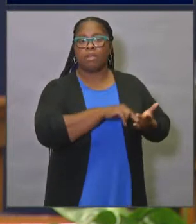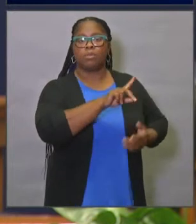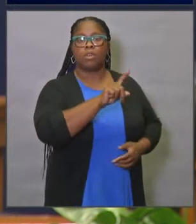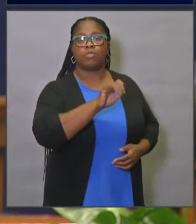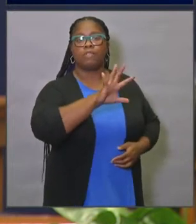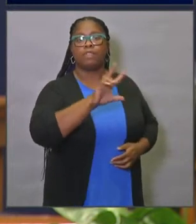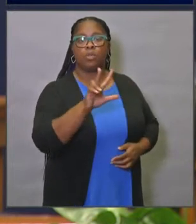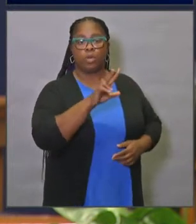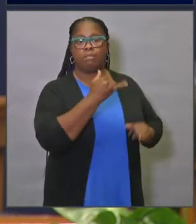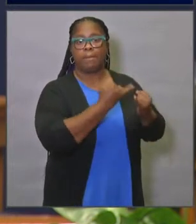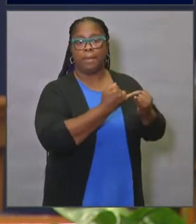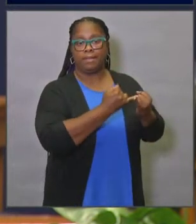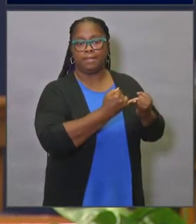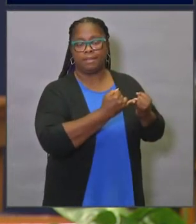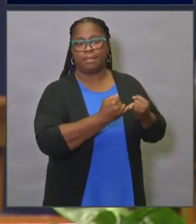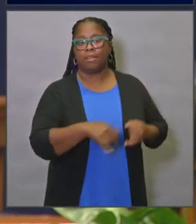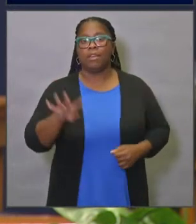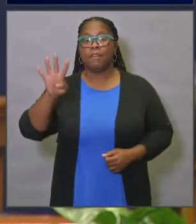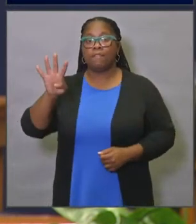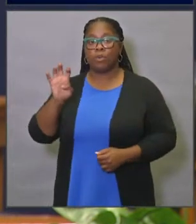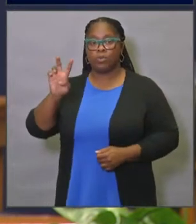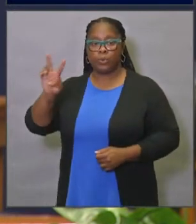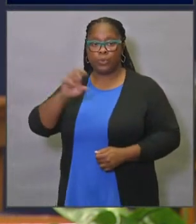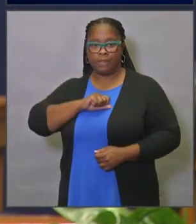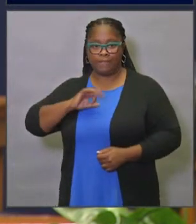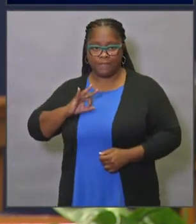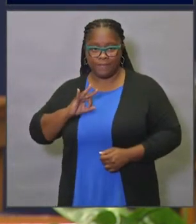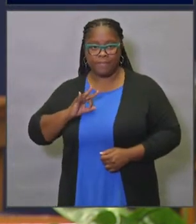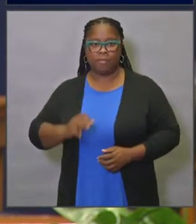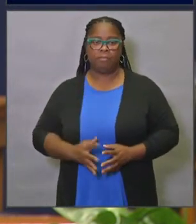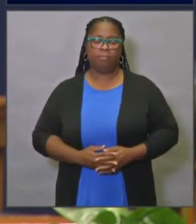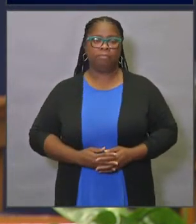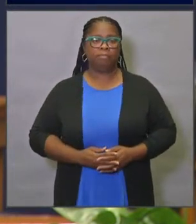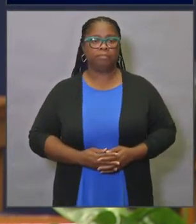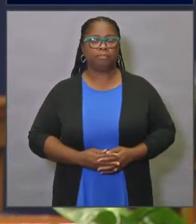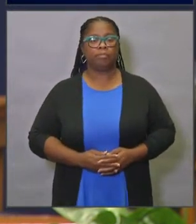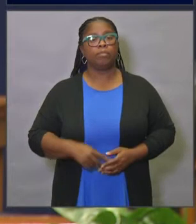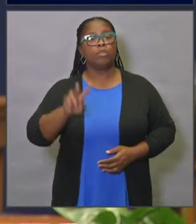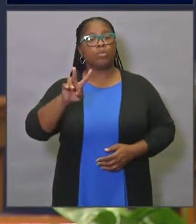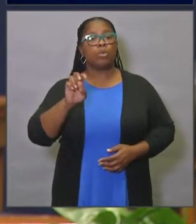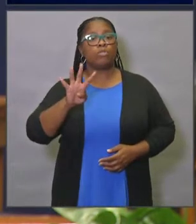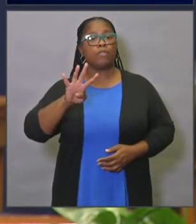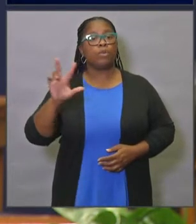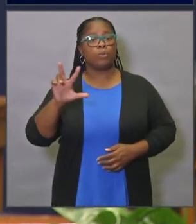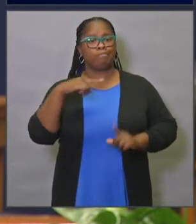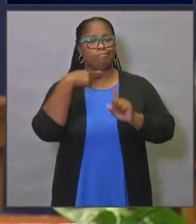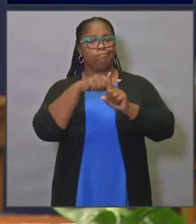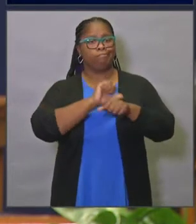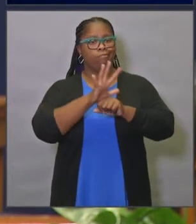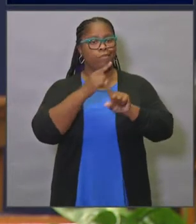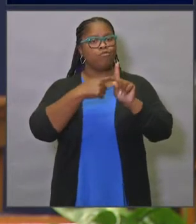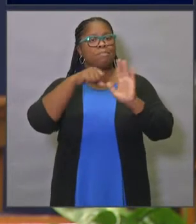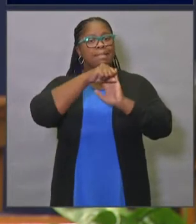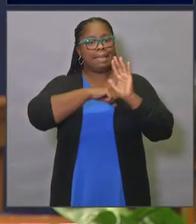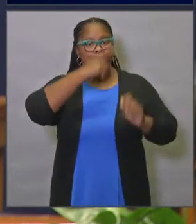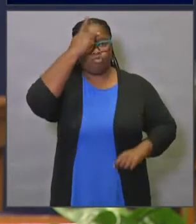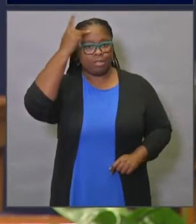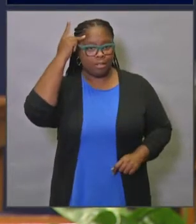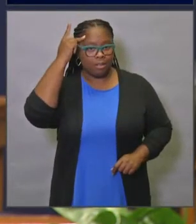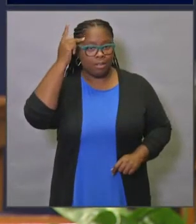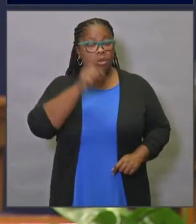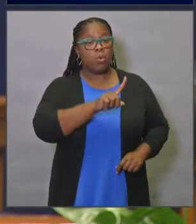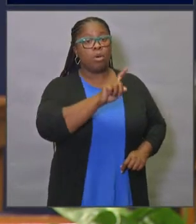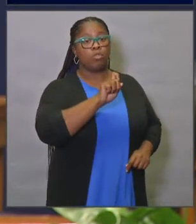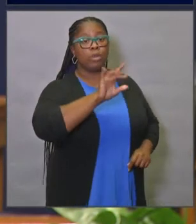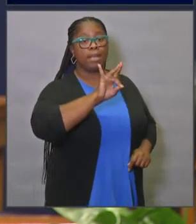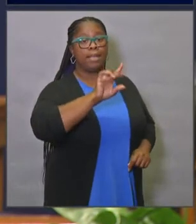3,153 among people who are incarcerated, and 402 among staff. There are 243 cases in the state prison, 183